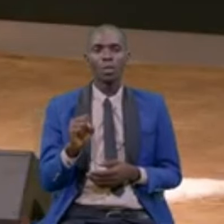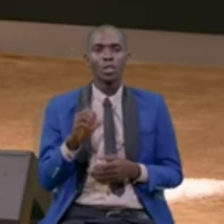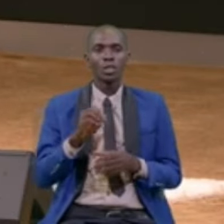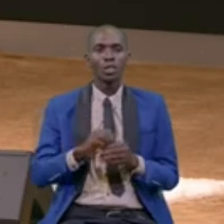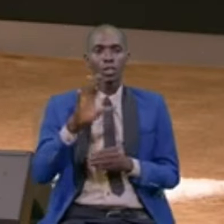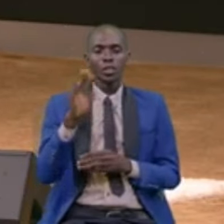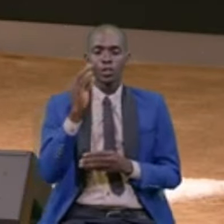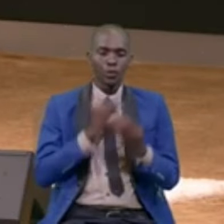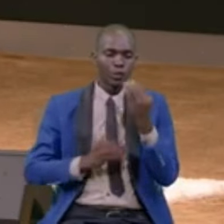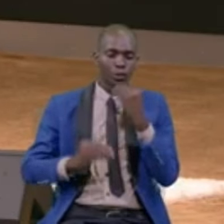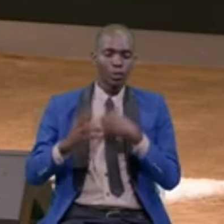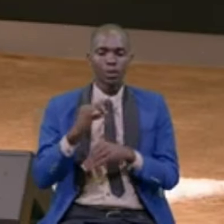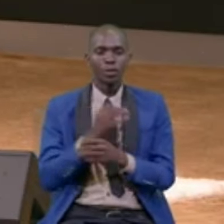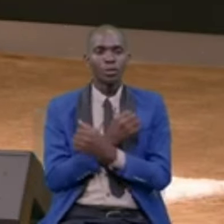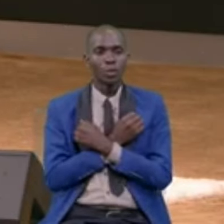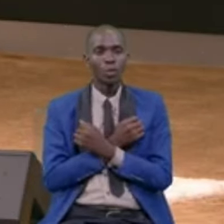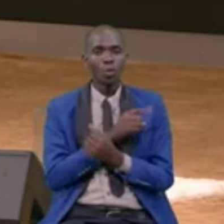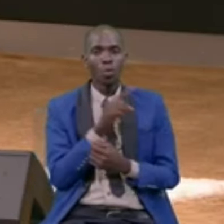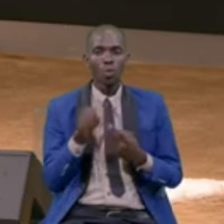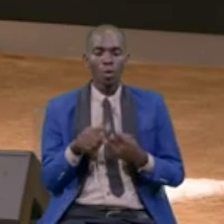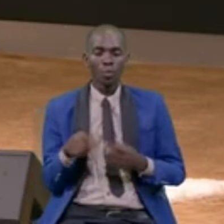When they feast with you,